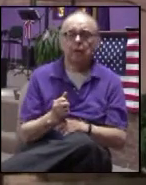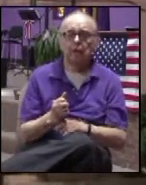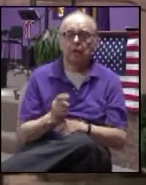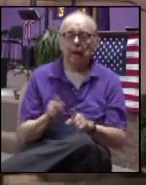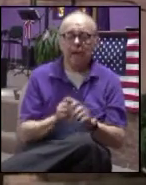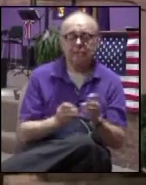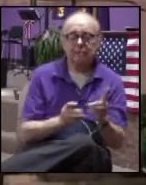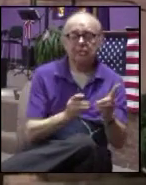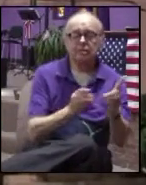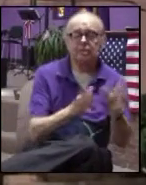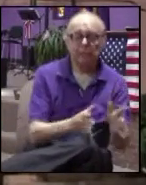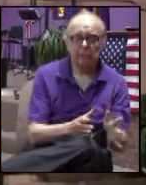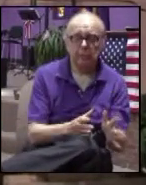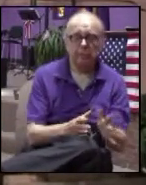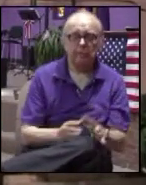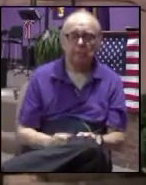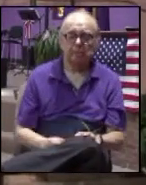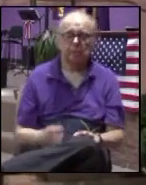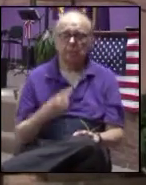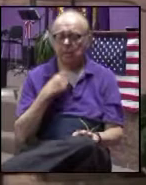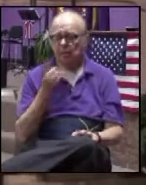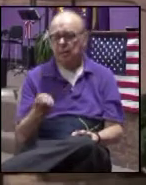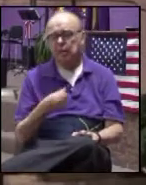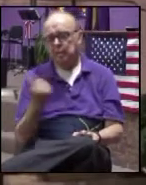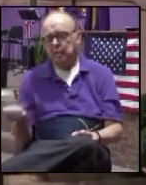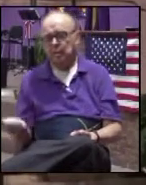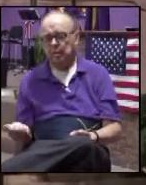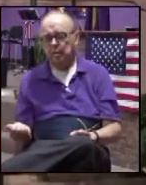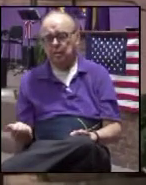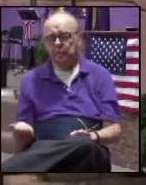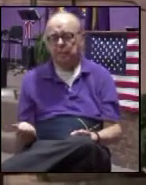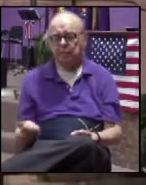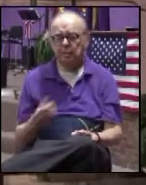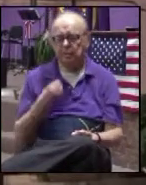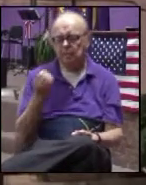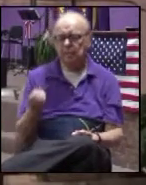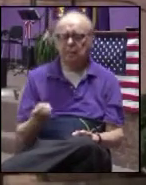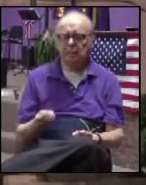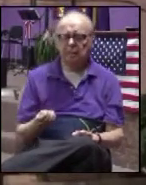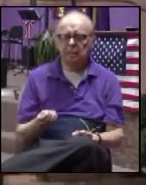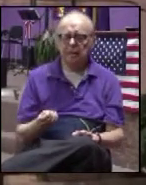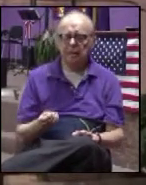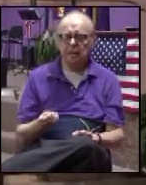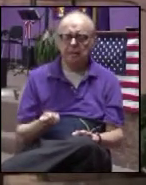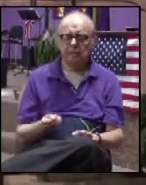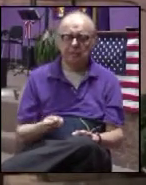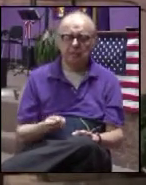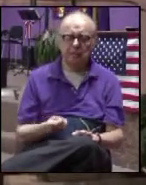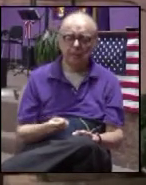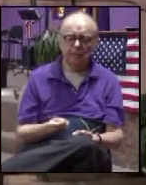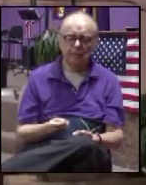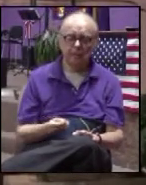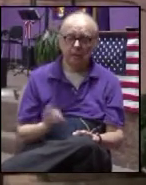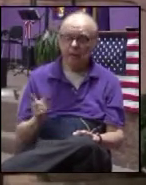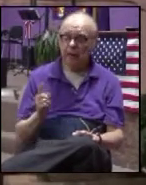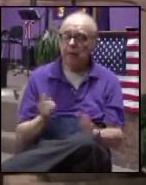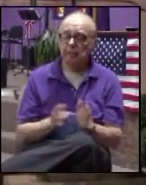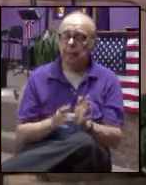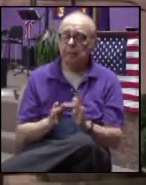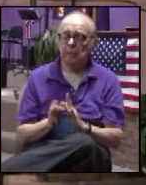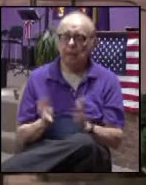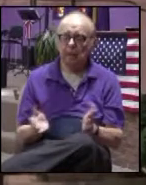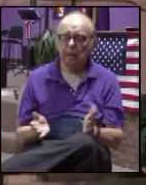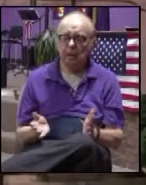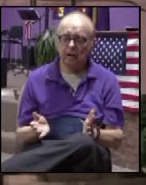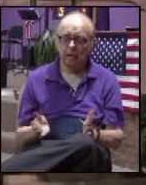as disciples. Let me give you another interesting fact. In the Bible, you